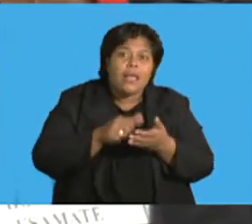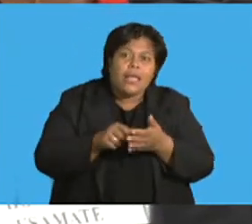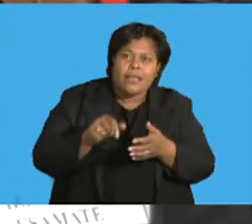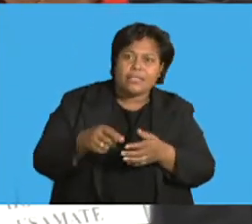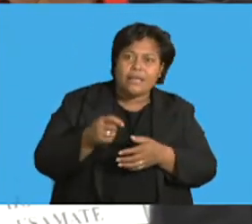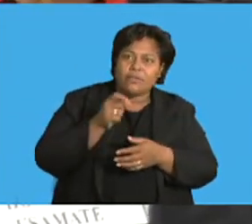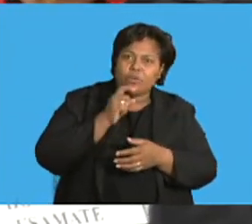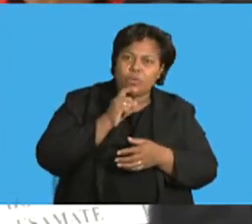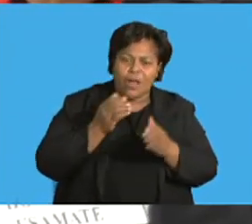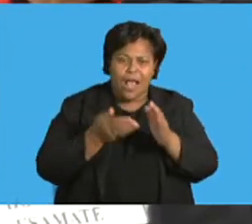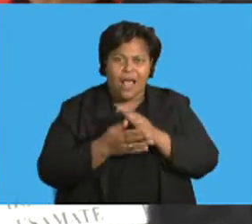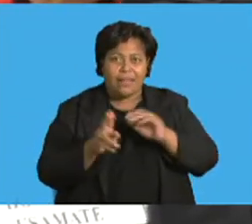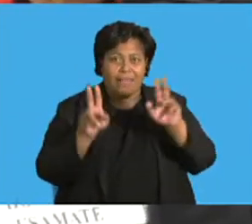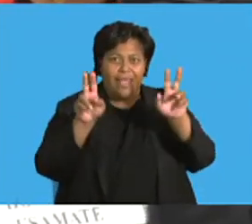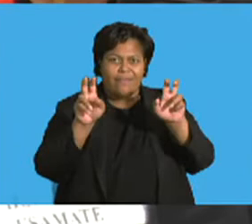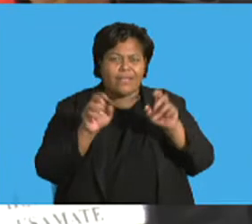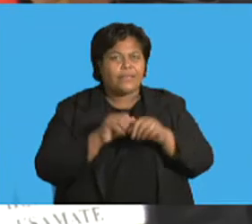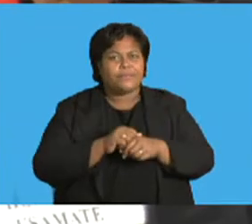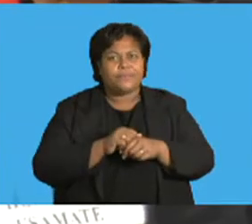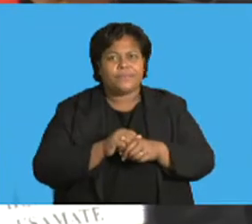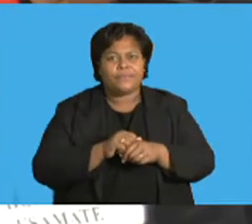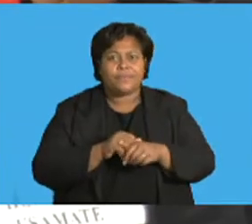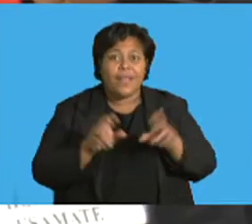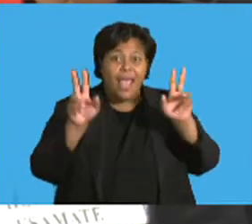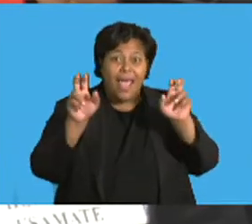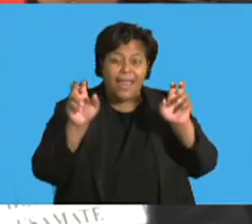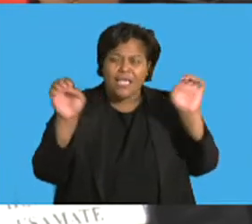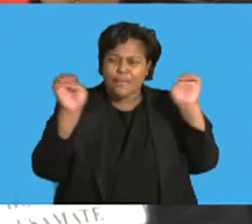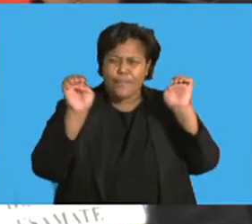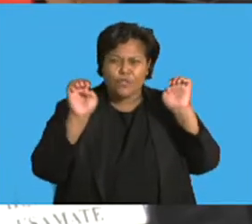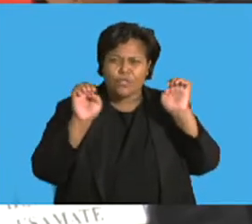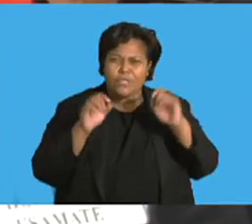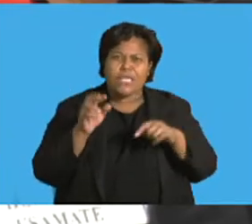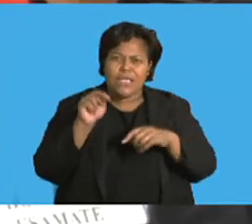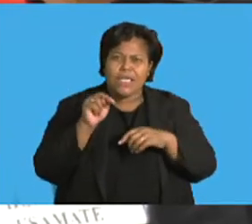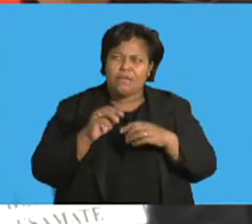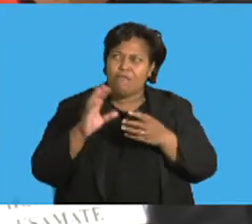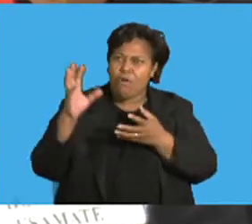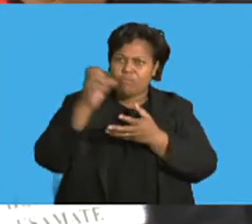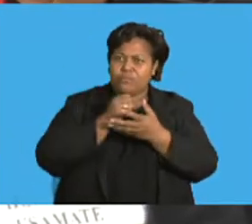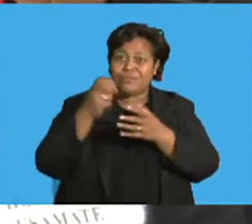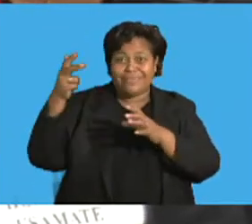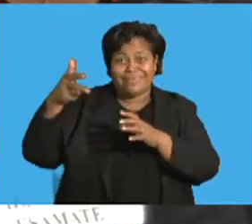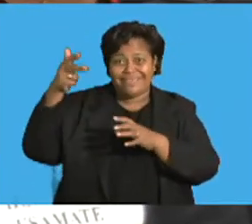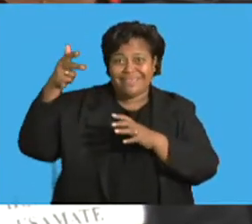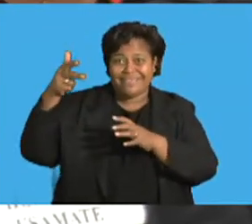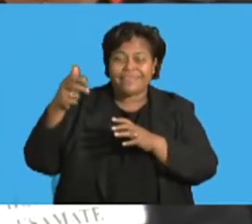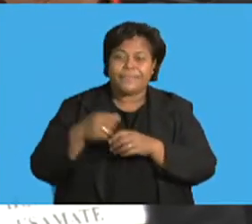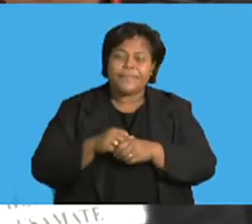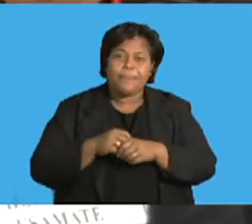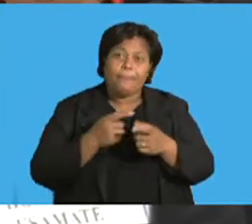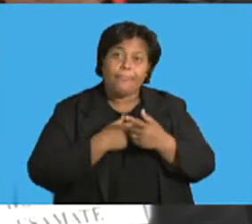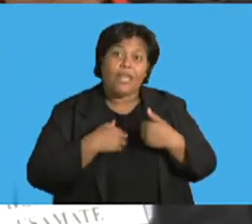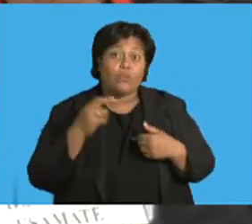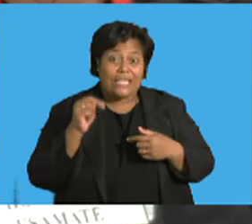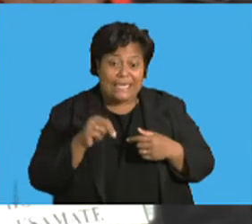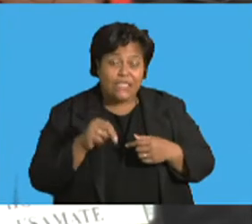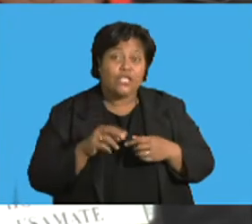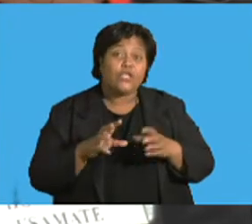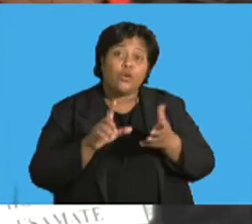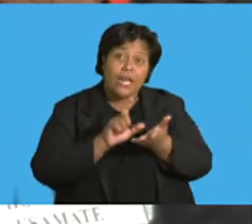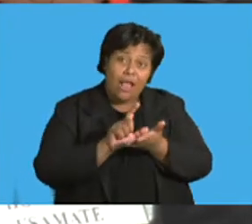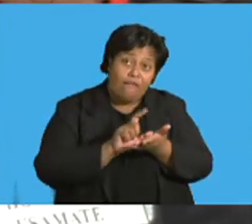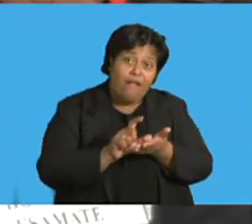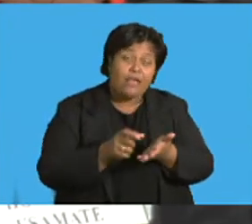above heading. Heading is urgent request to secure CCTV footage of Parliament for Friday, 9th August 2019. We need to clarify to